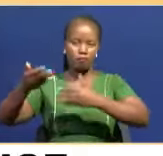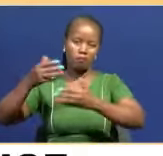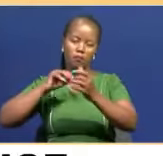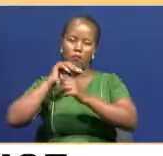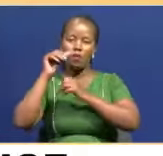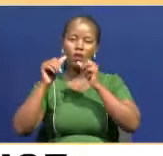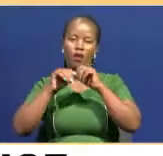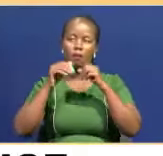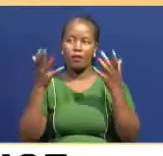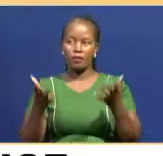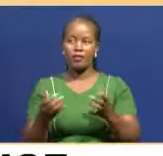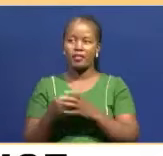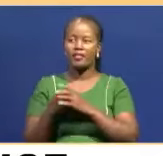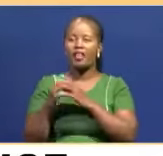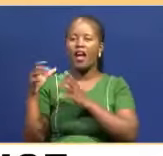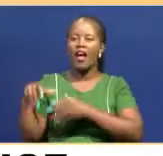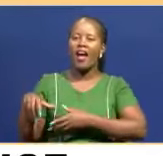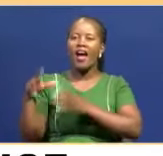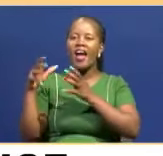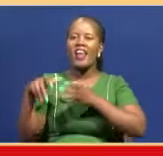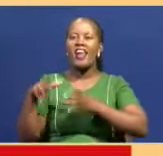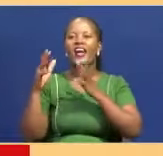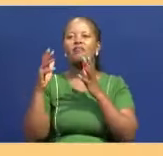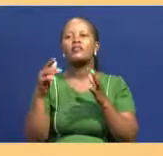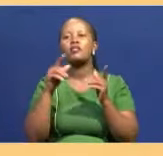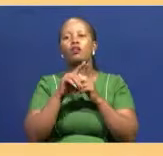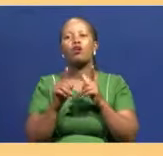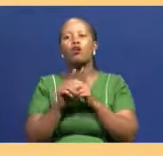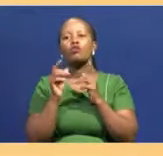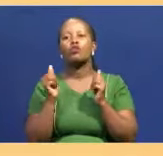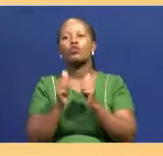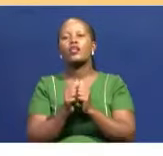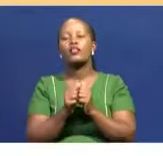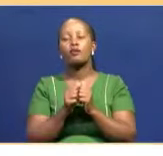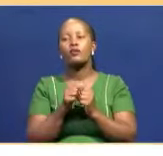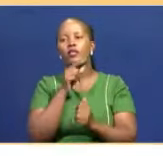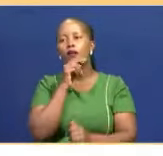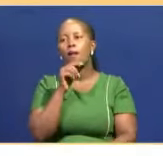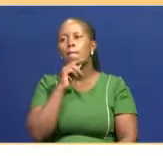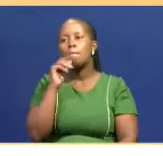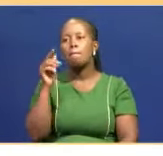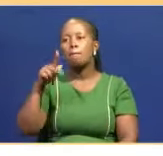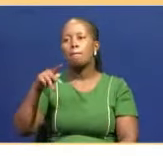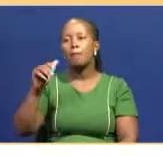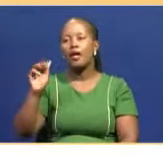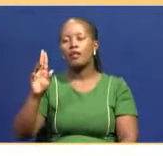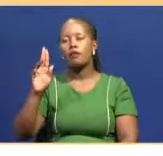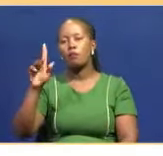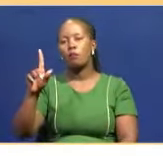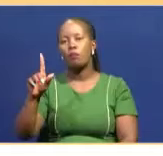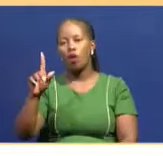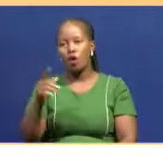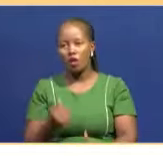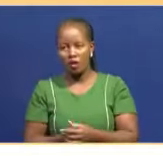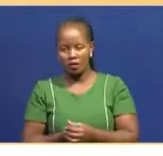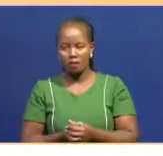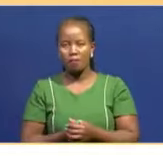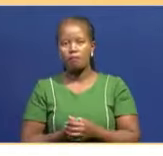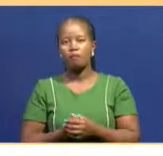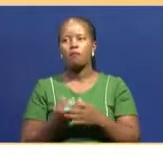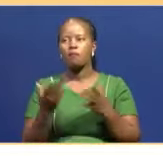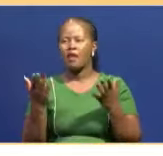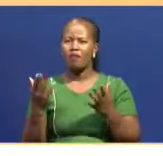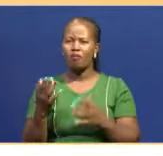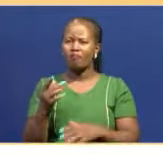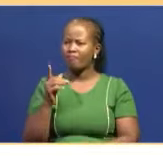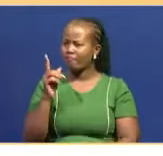about the Rugby Super Series, and we're with Paul Odera, who's in charge of the high performance at the Rugby Super Series. So,